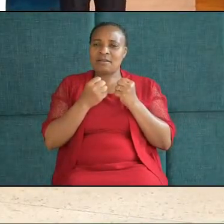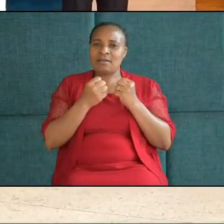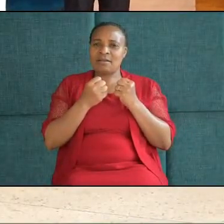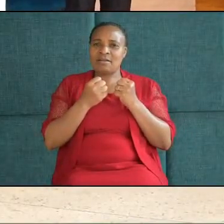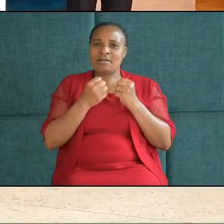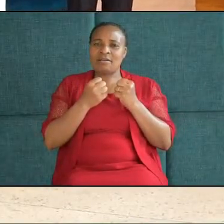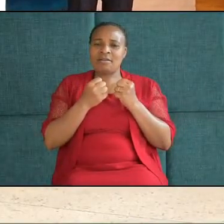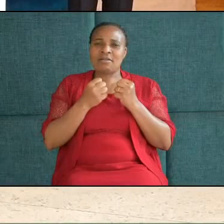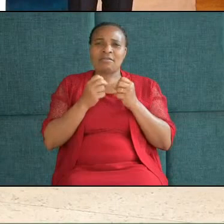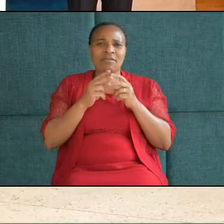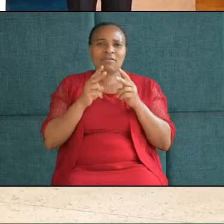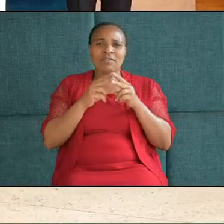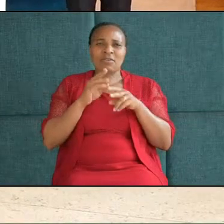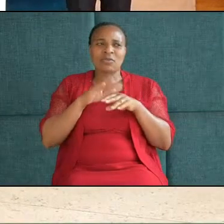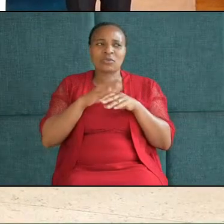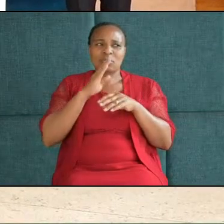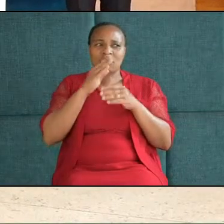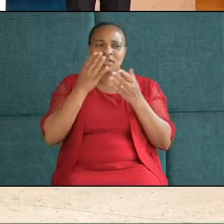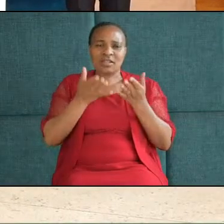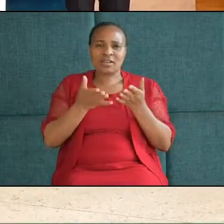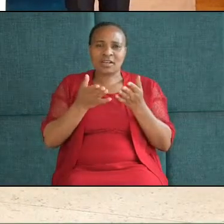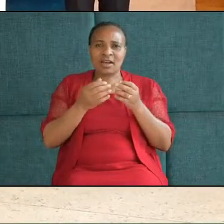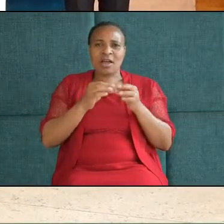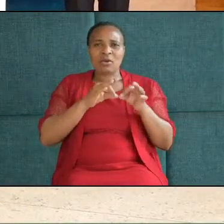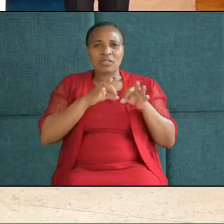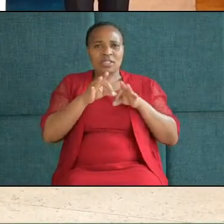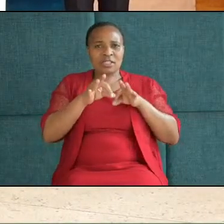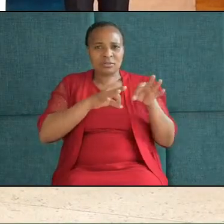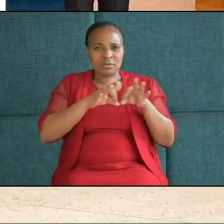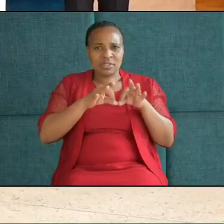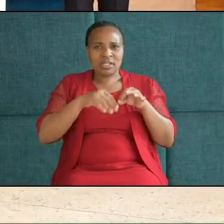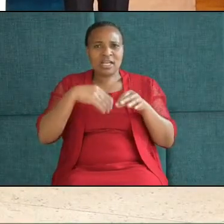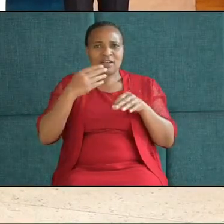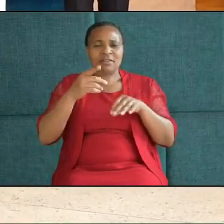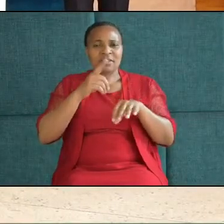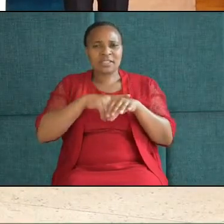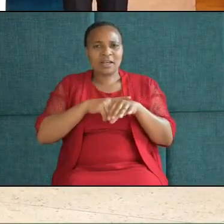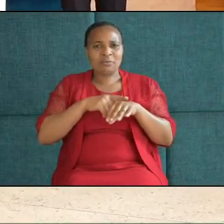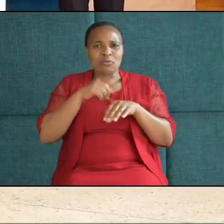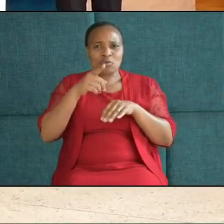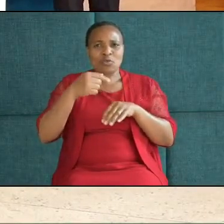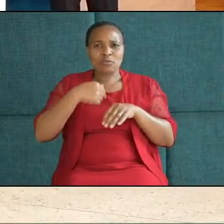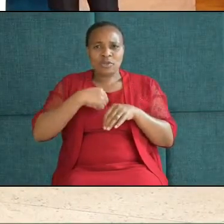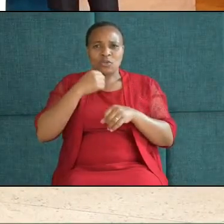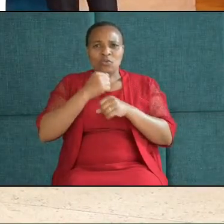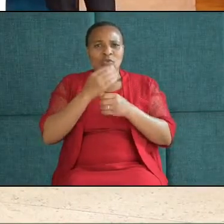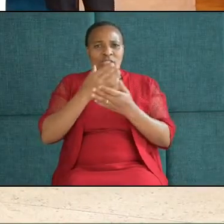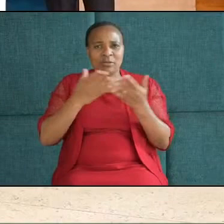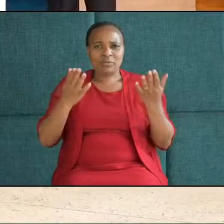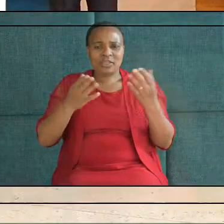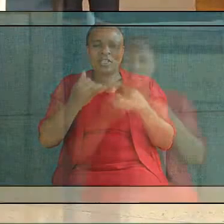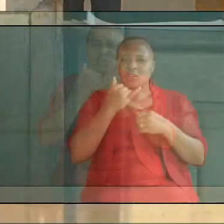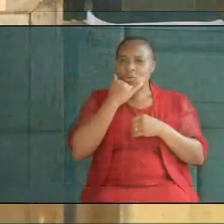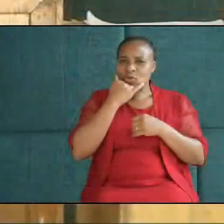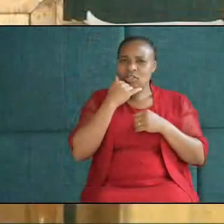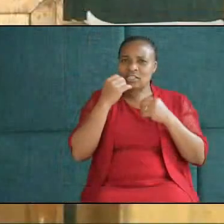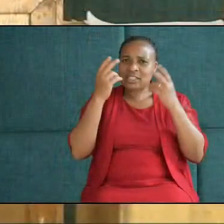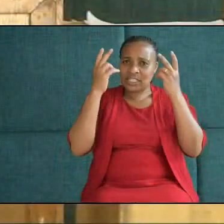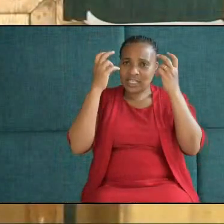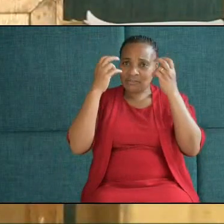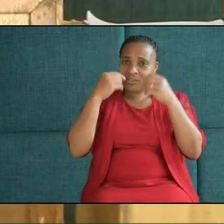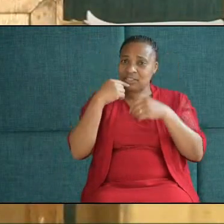It's quite simple. Here, let me explain. Every time you and I do something wrong, the devil